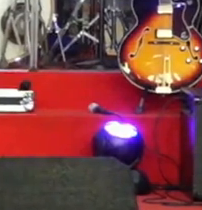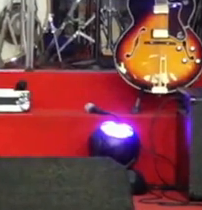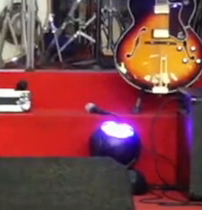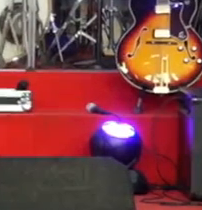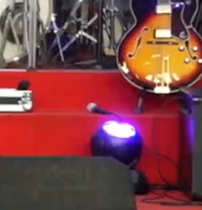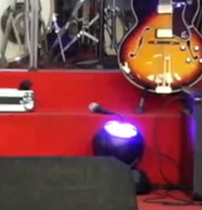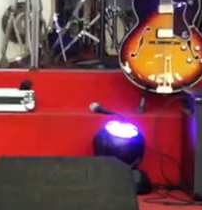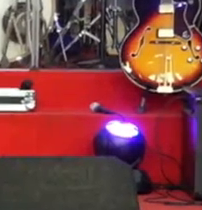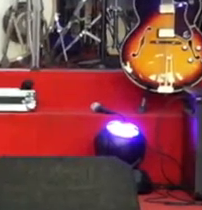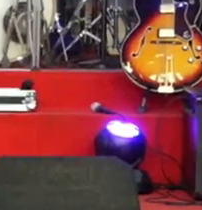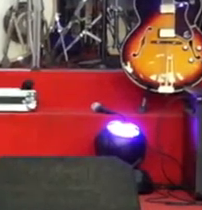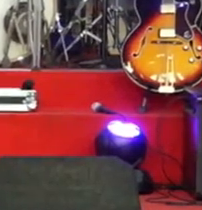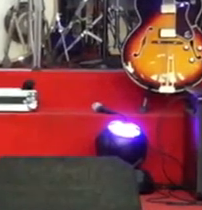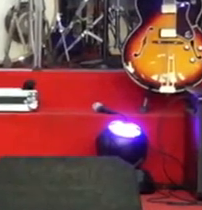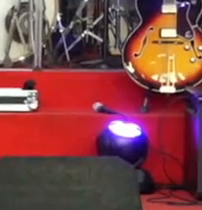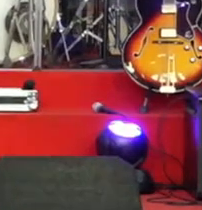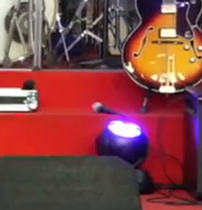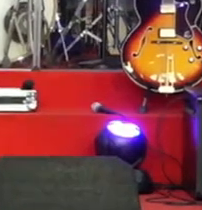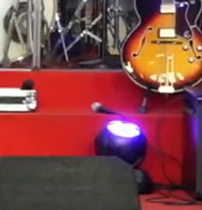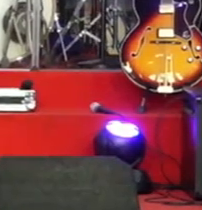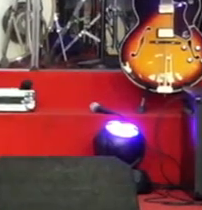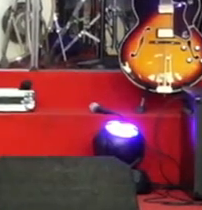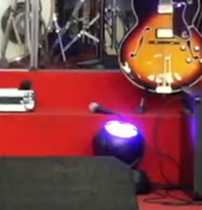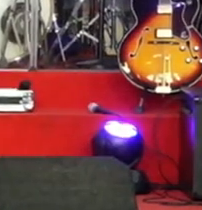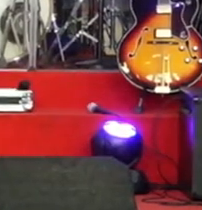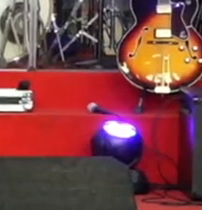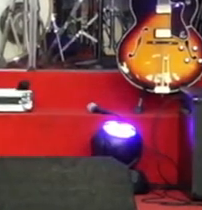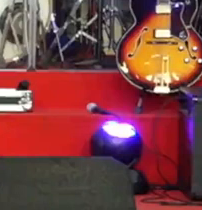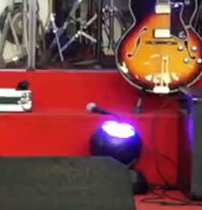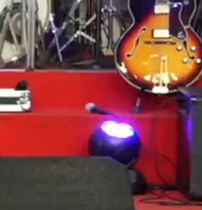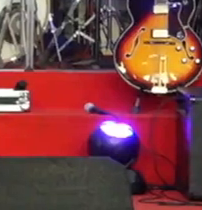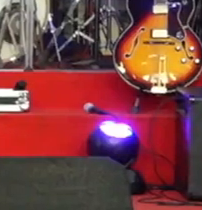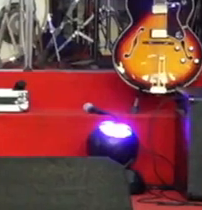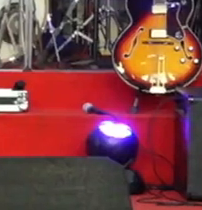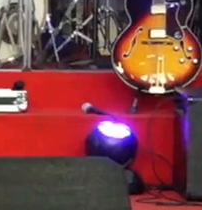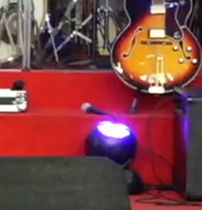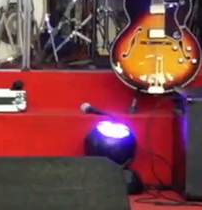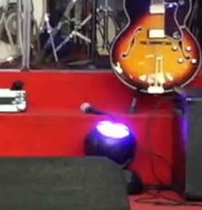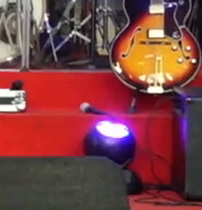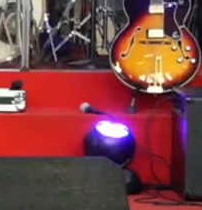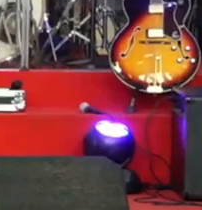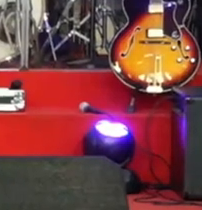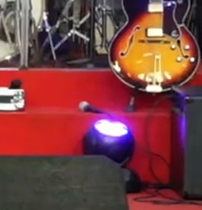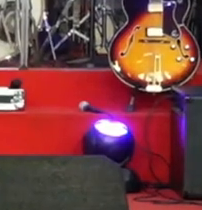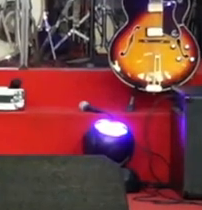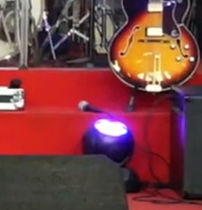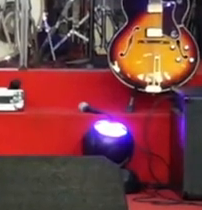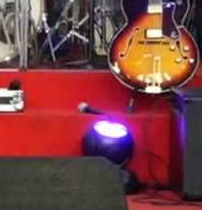He discovered there is some hope that these people needed. Alitambua kwamba kuna tumaini ambao watu hawa wanahitaji. And he comes very very quickly to